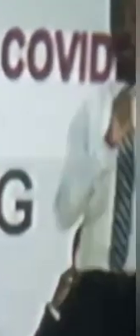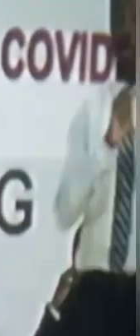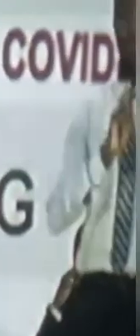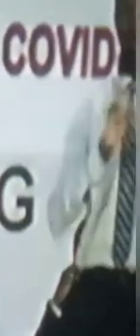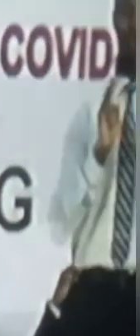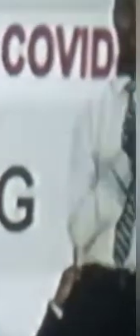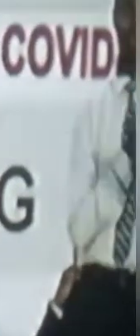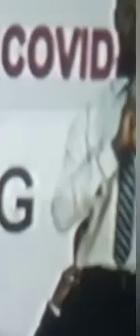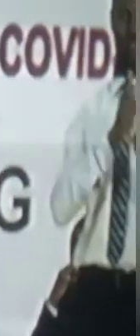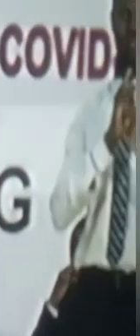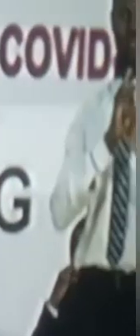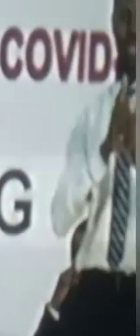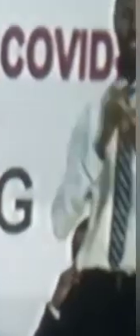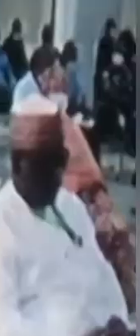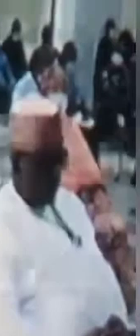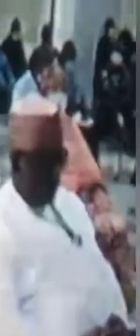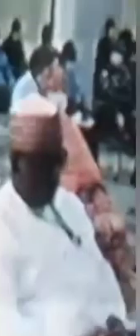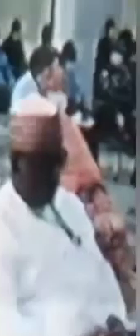coordinated fashion on the continent.